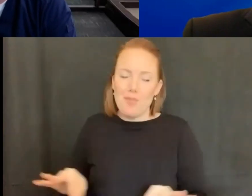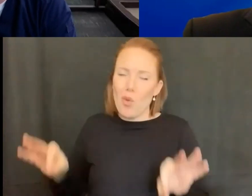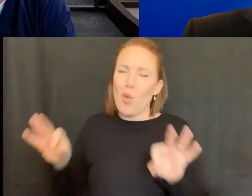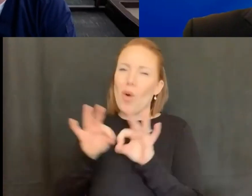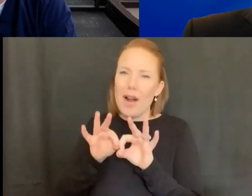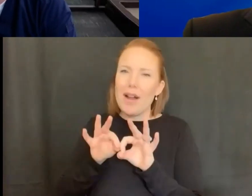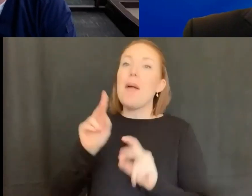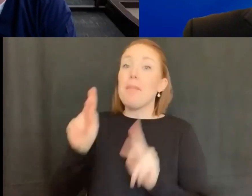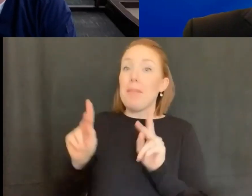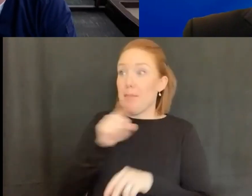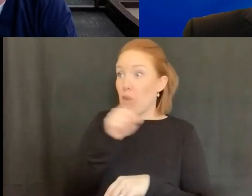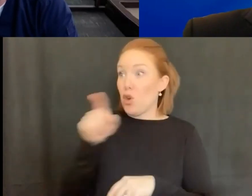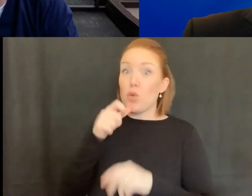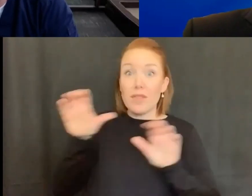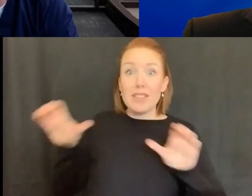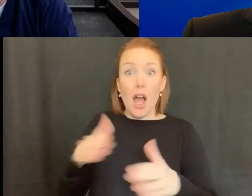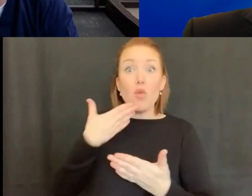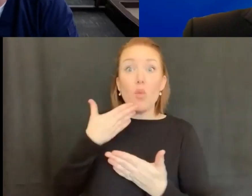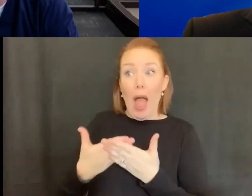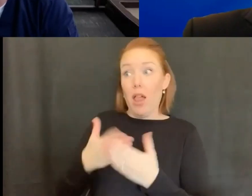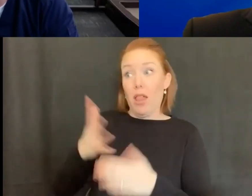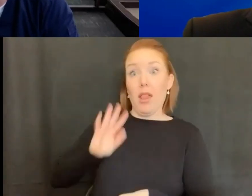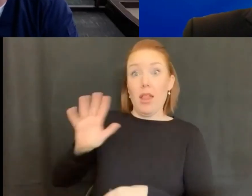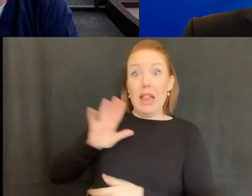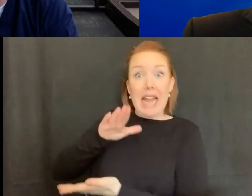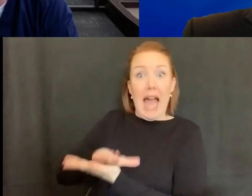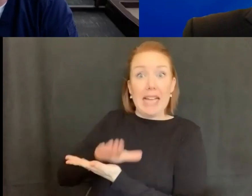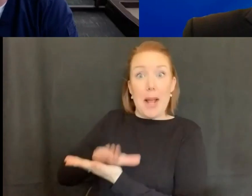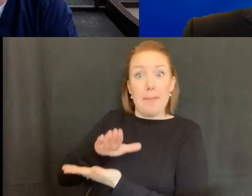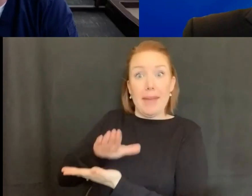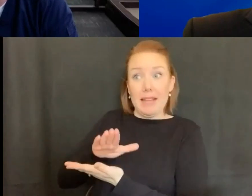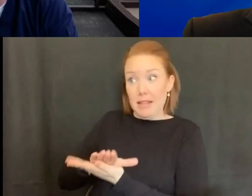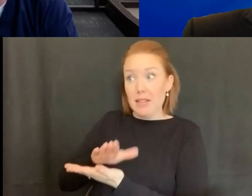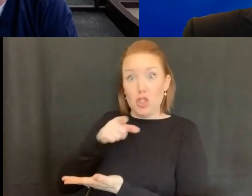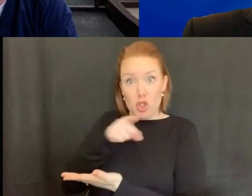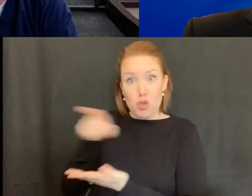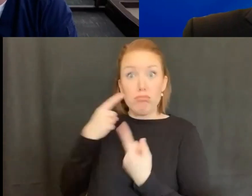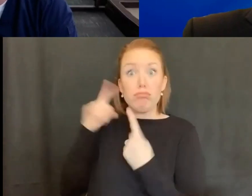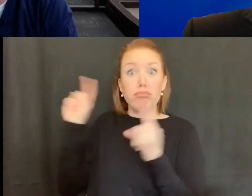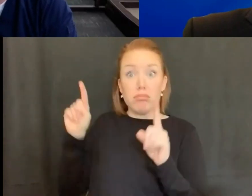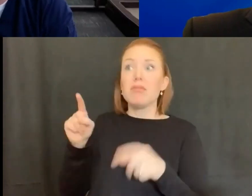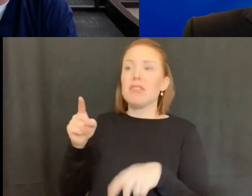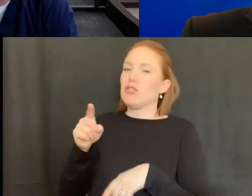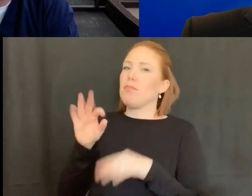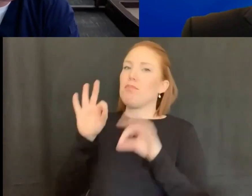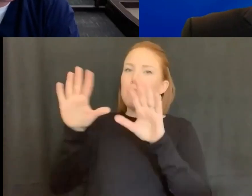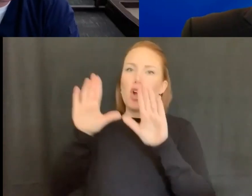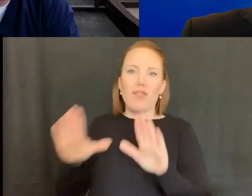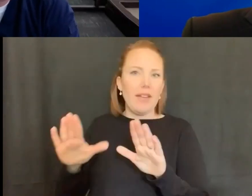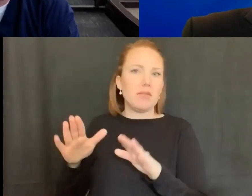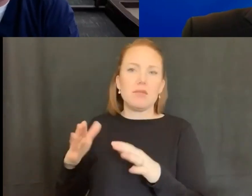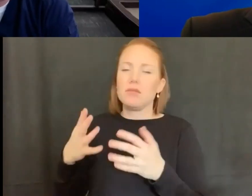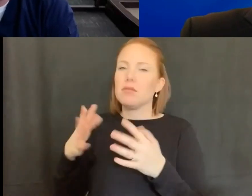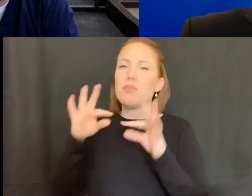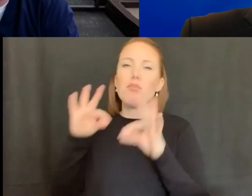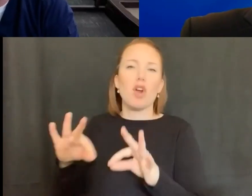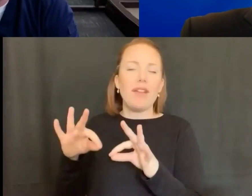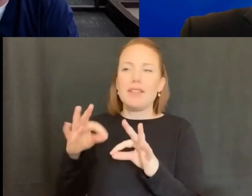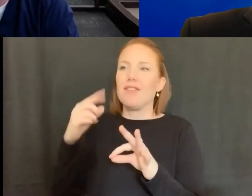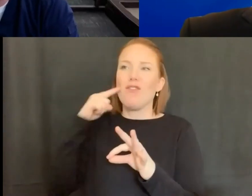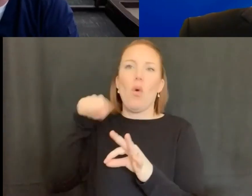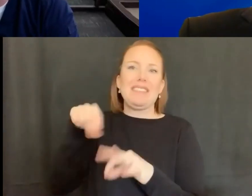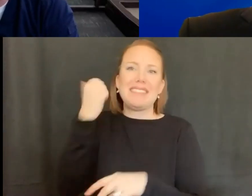people that have done well in academics for spots in the dental school class, because you really have to be interested in studying for the rest of your life,